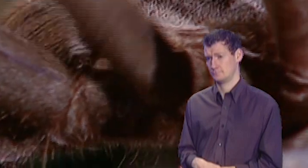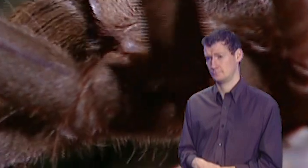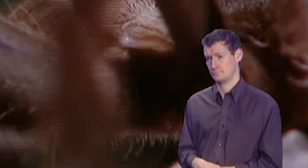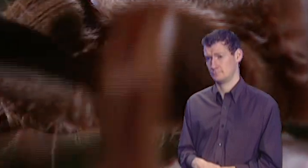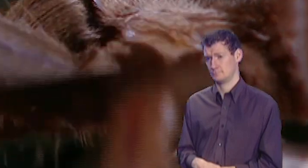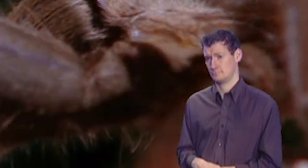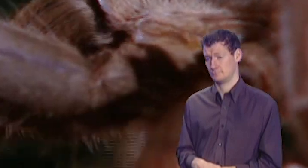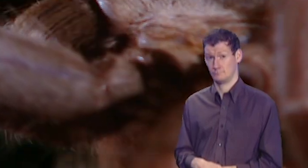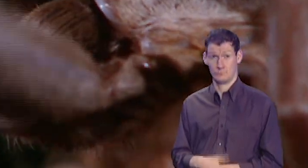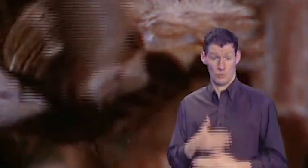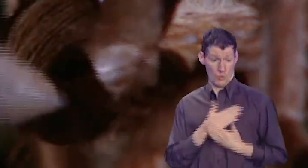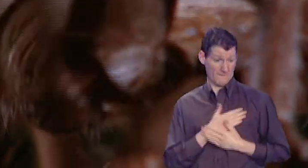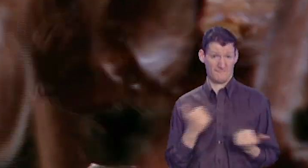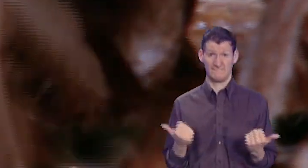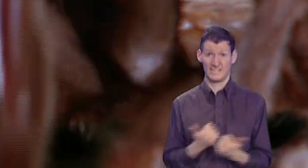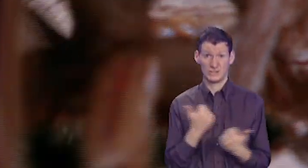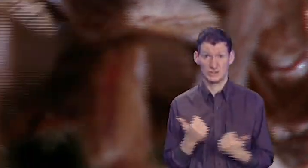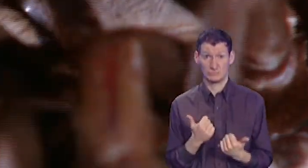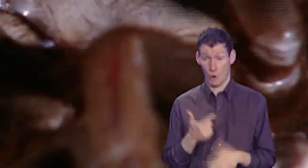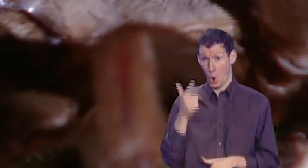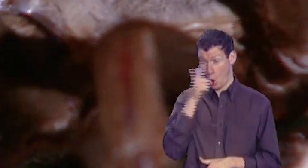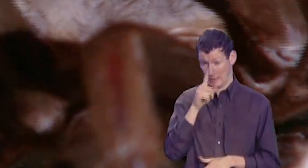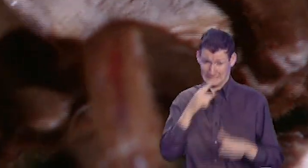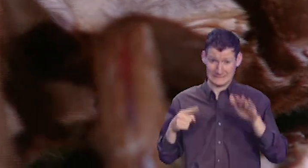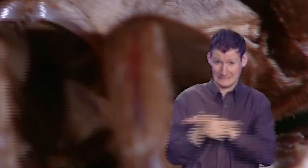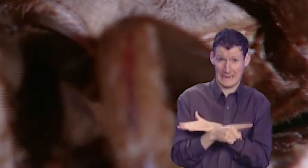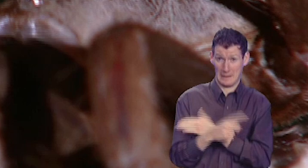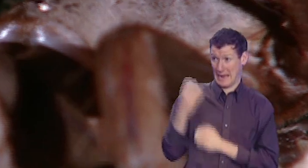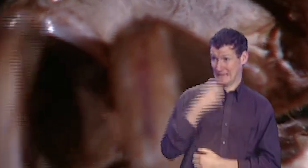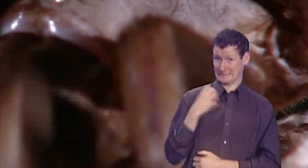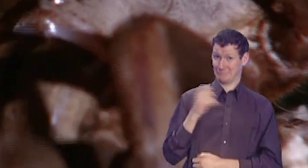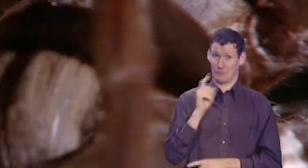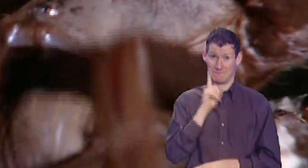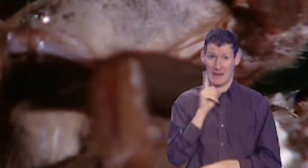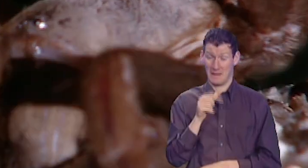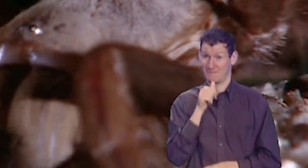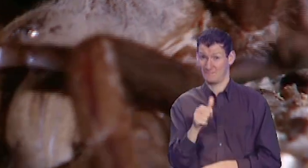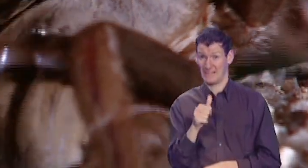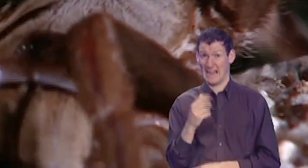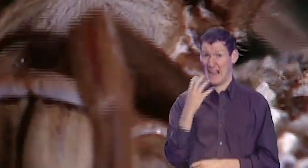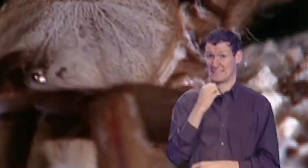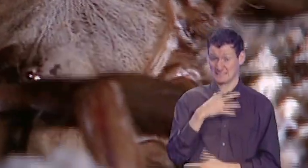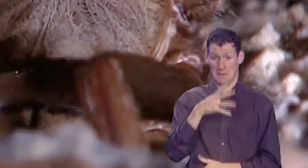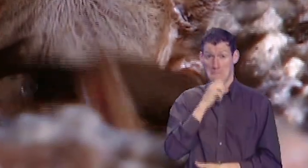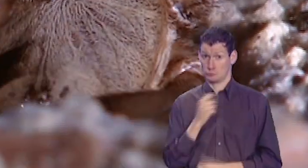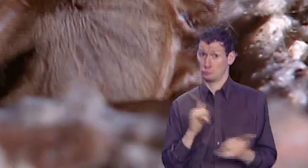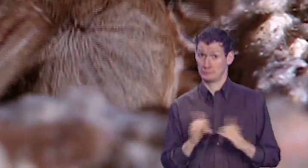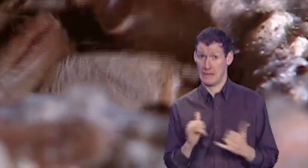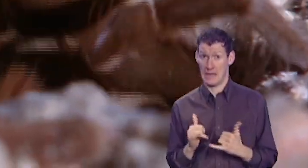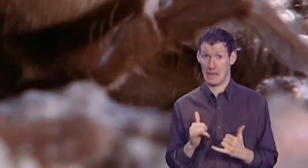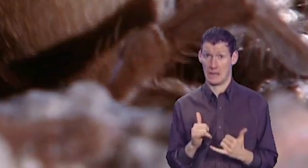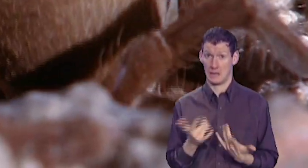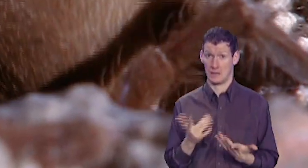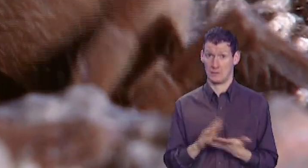And that's where the love match ends. If he's lucky, he'll escape the dinner date. Female tarantulas sometimes dine on their